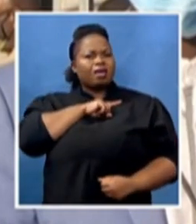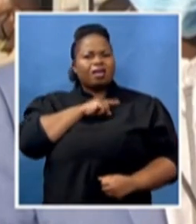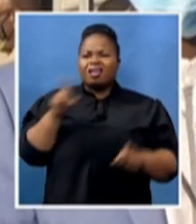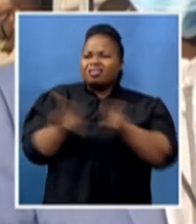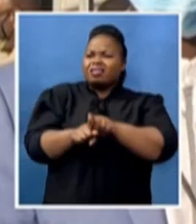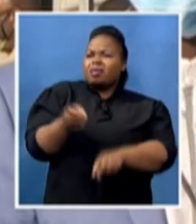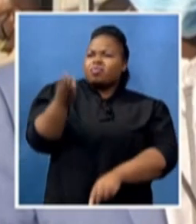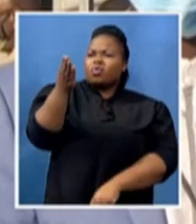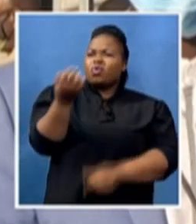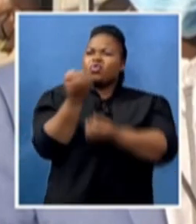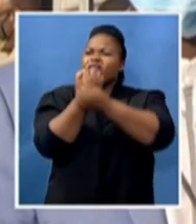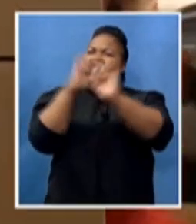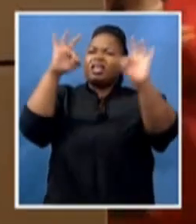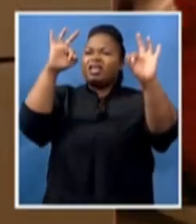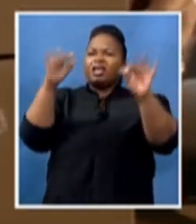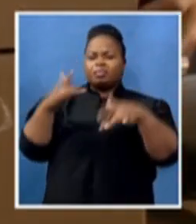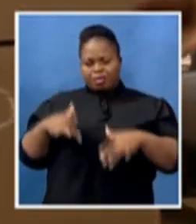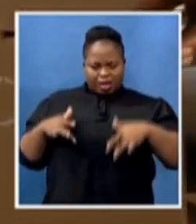I please.